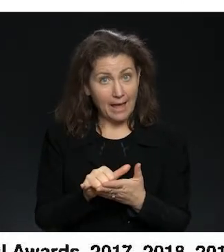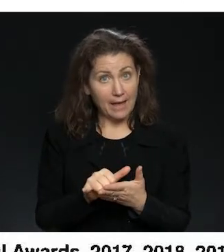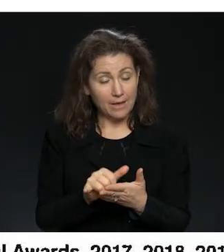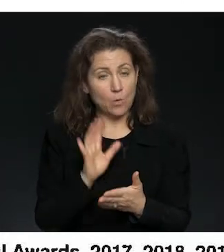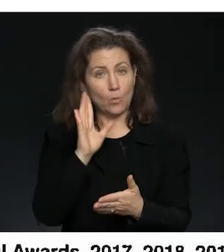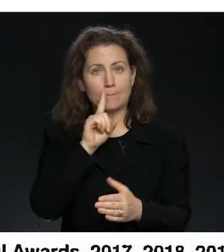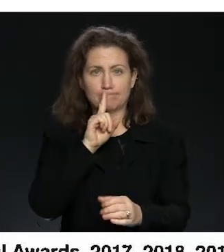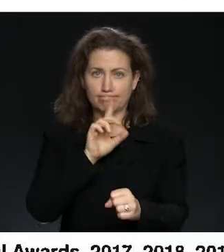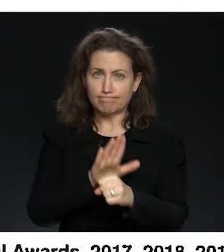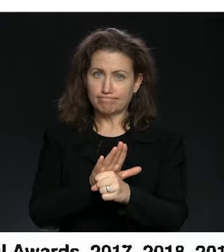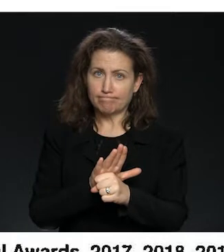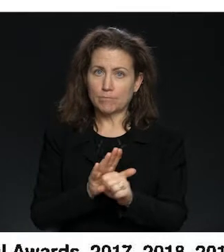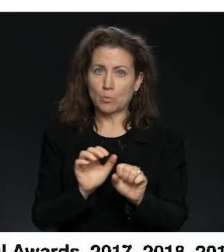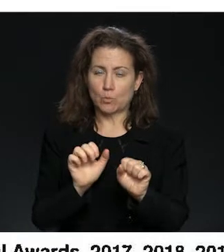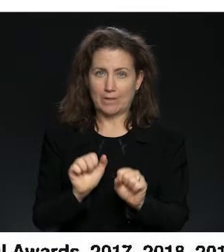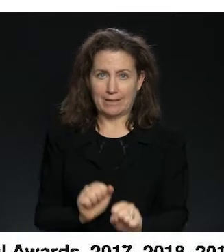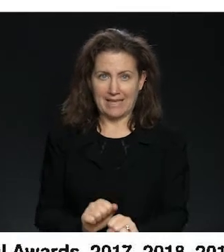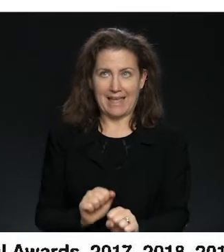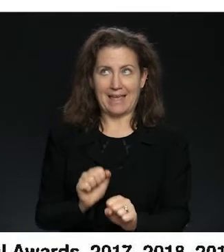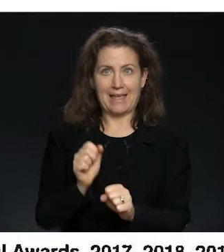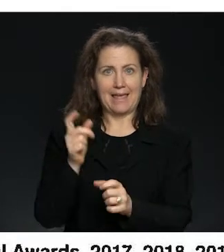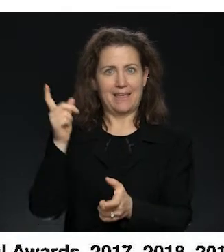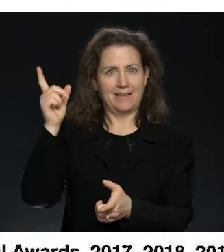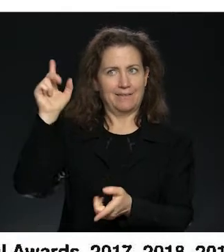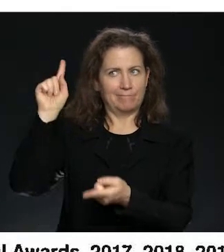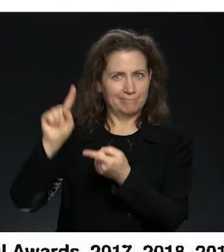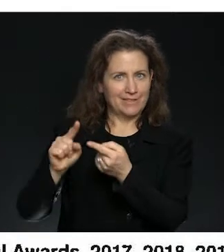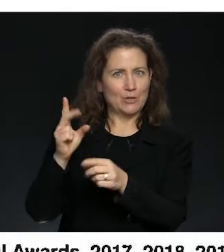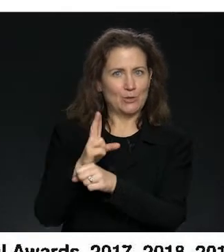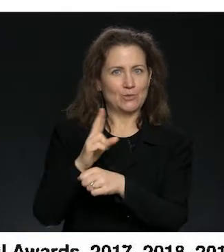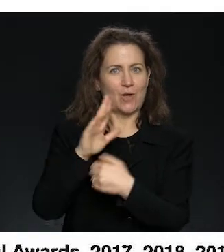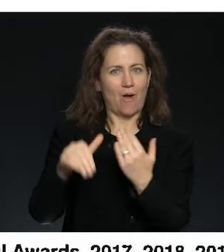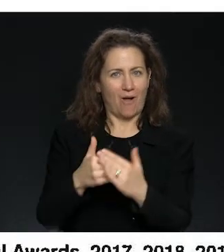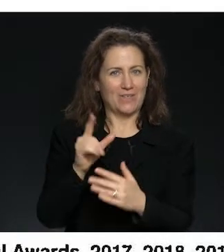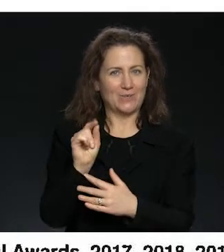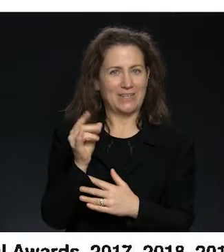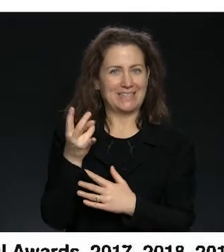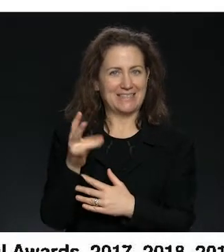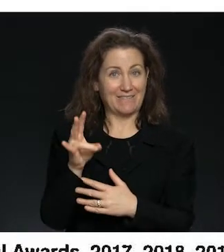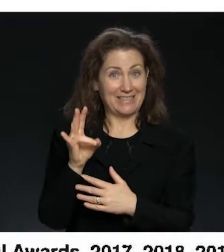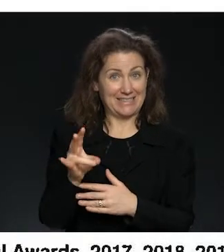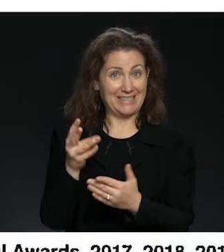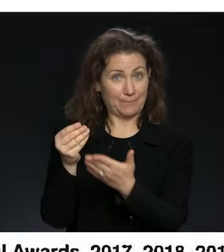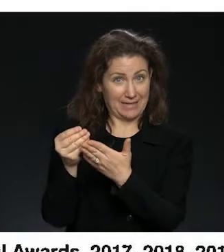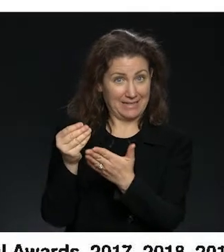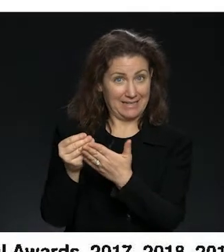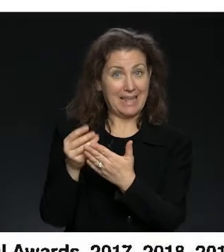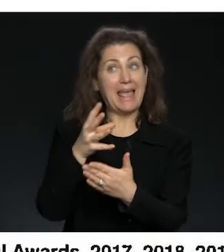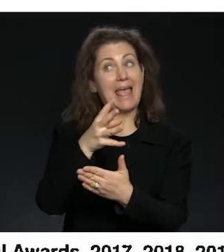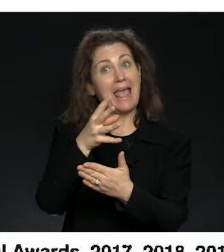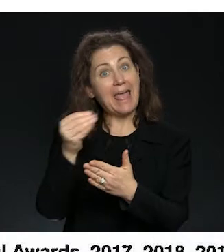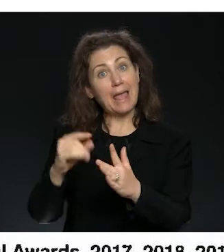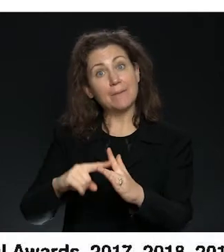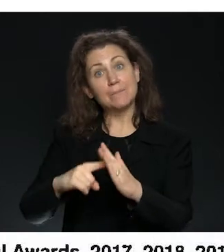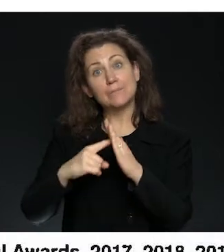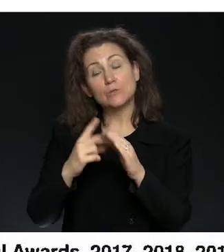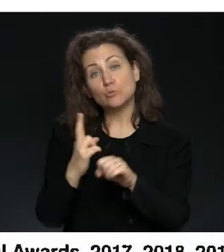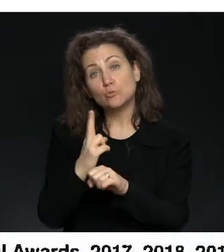to draw down all of the 2017 award and also start drawing into 2018.